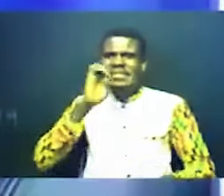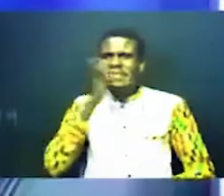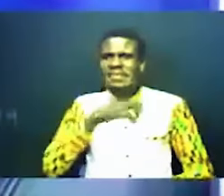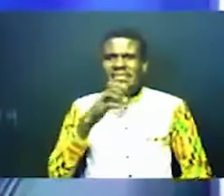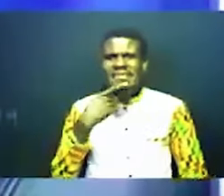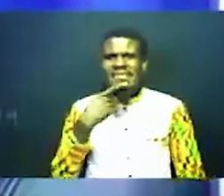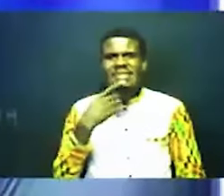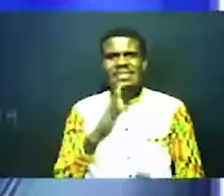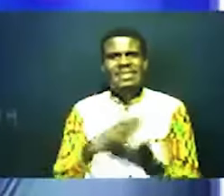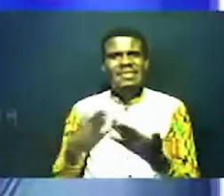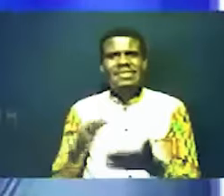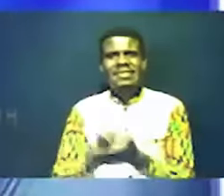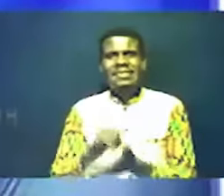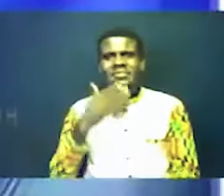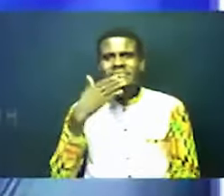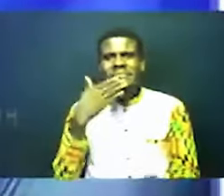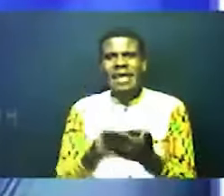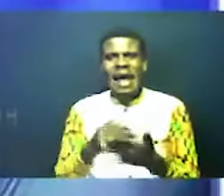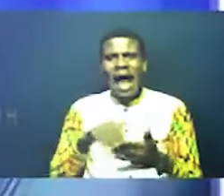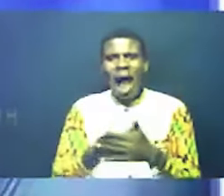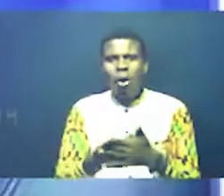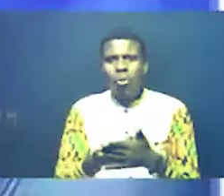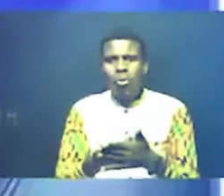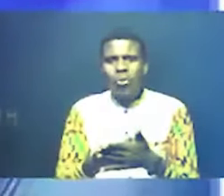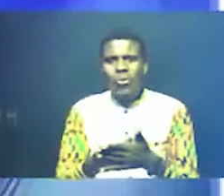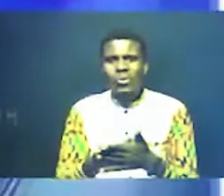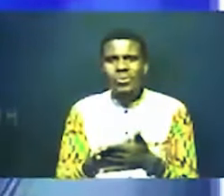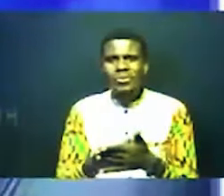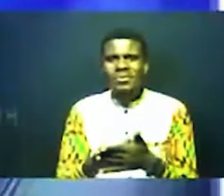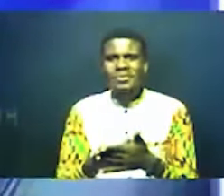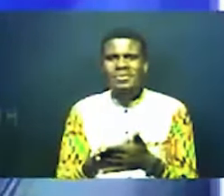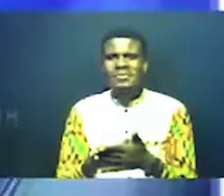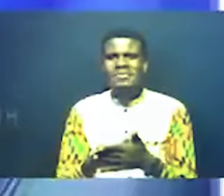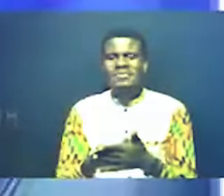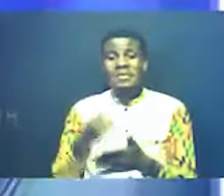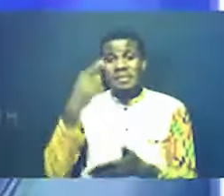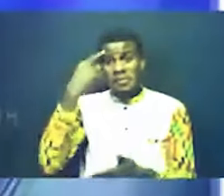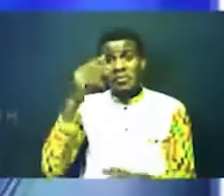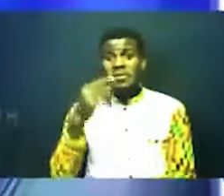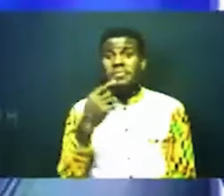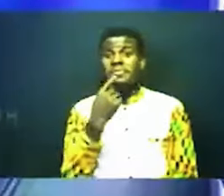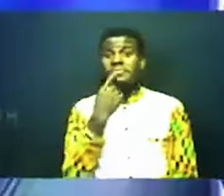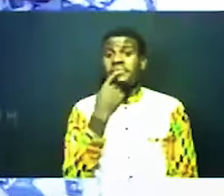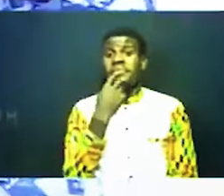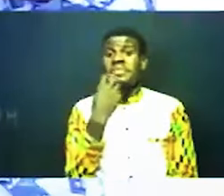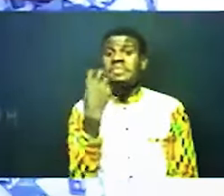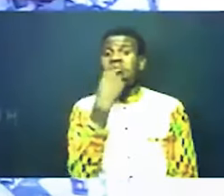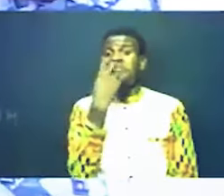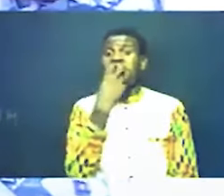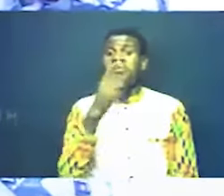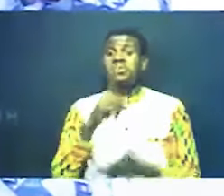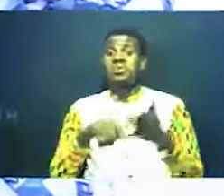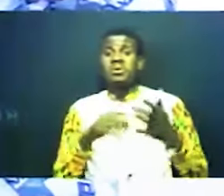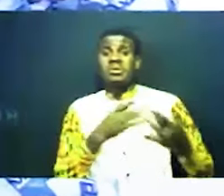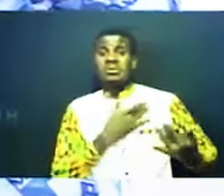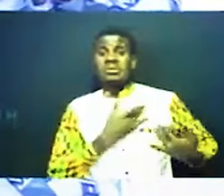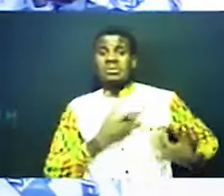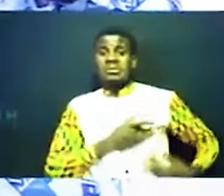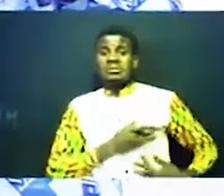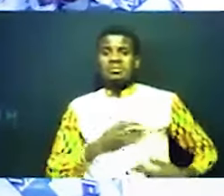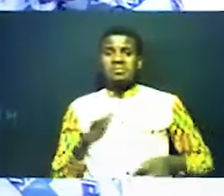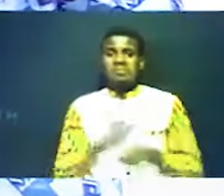anything good? For the mouth speaks what the heart is full